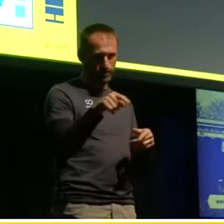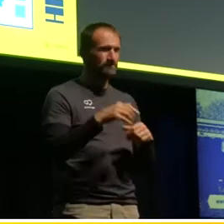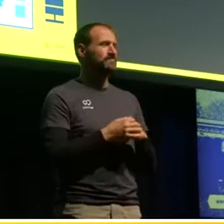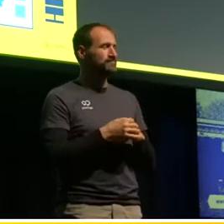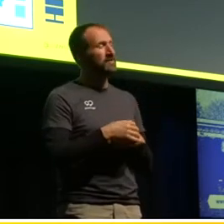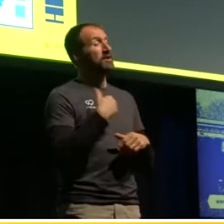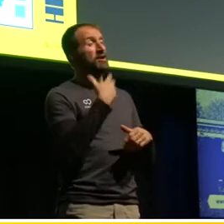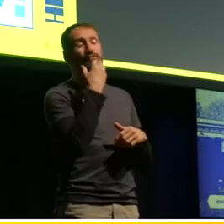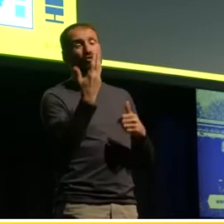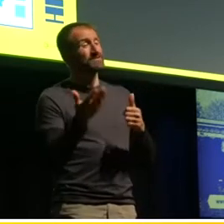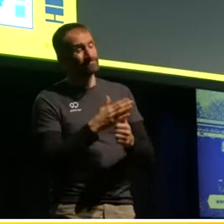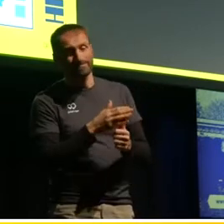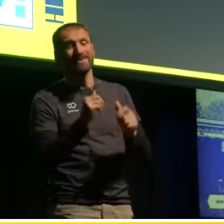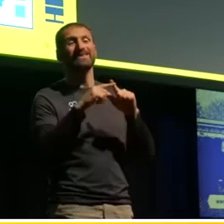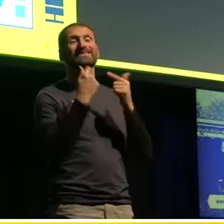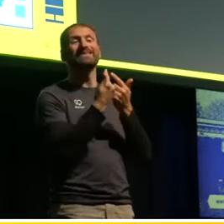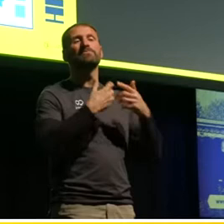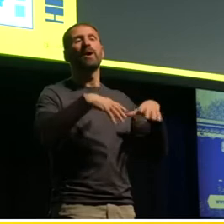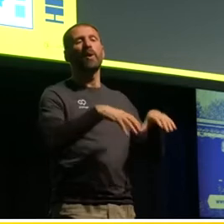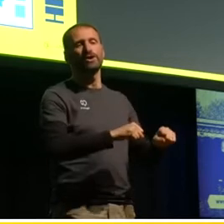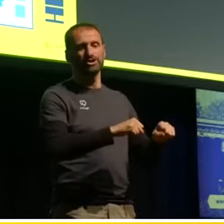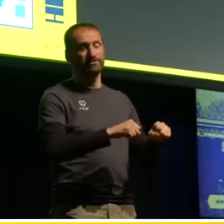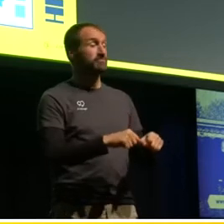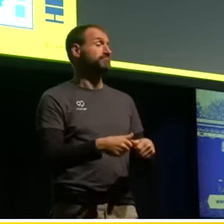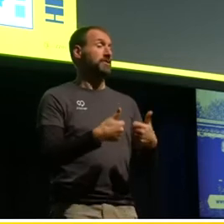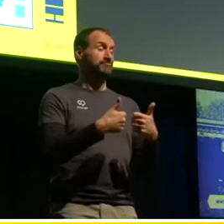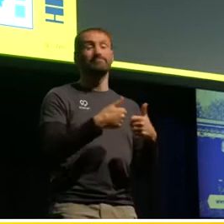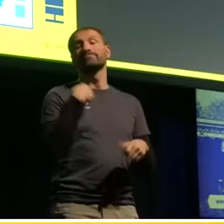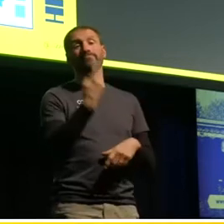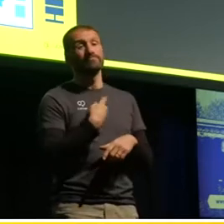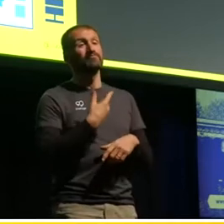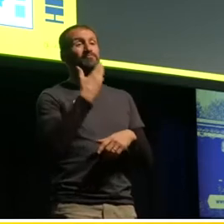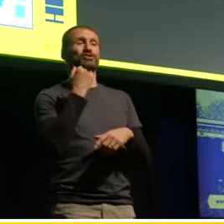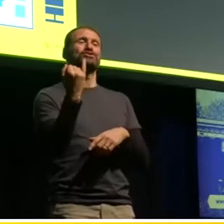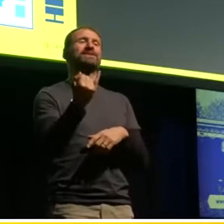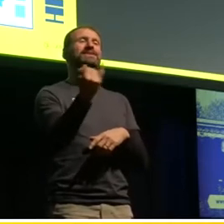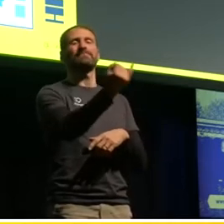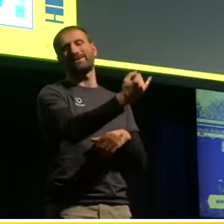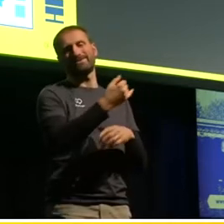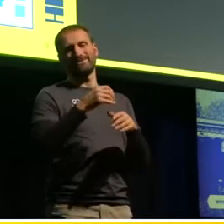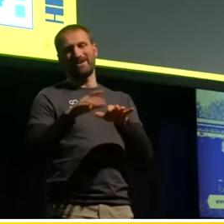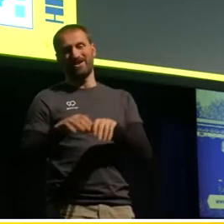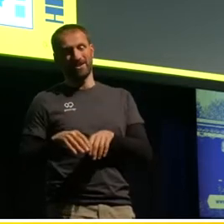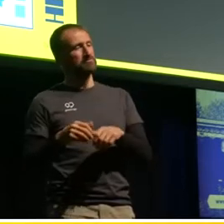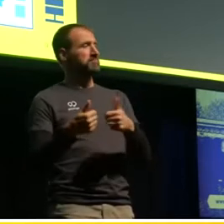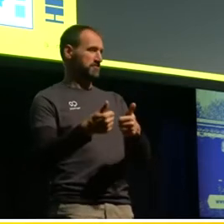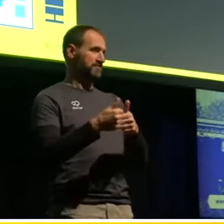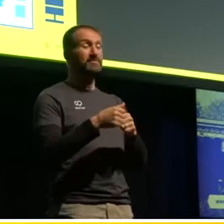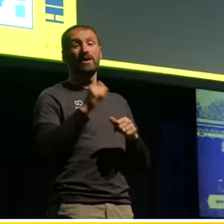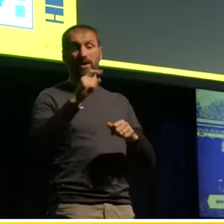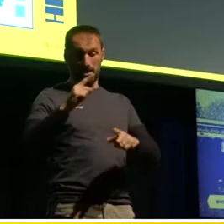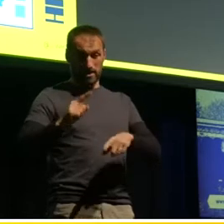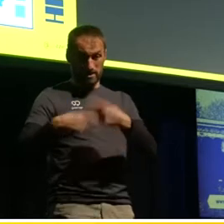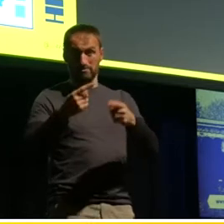ownership. Nice. We can develop independently. Wonderfully. We can run it independently. No